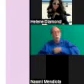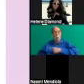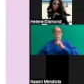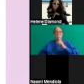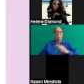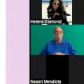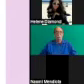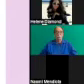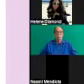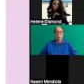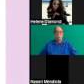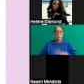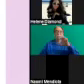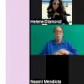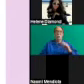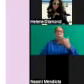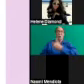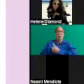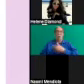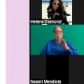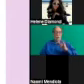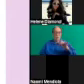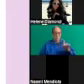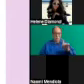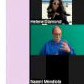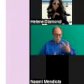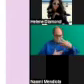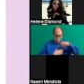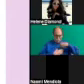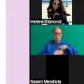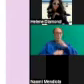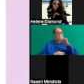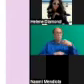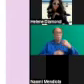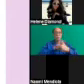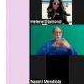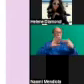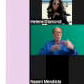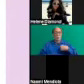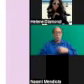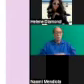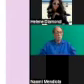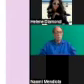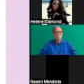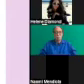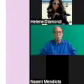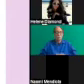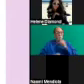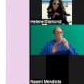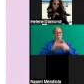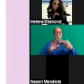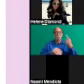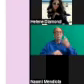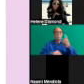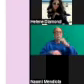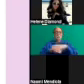it's part of our identity. It's don't just call me um, don't just call me someone on the spectrum. Call